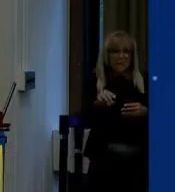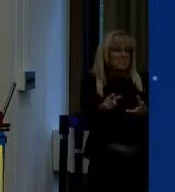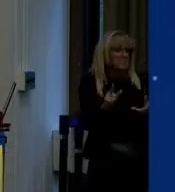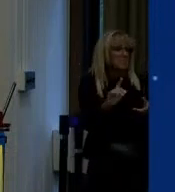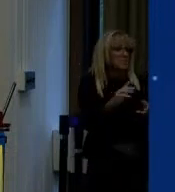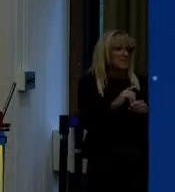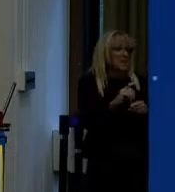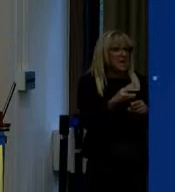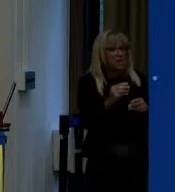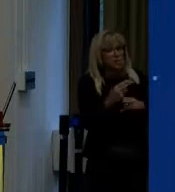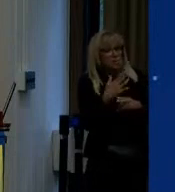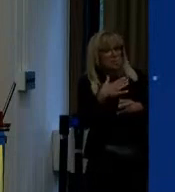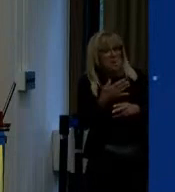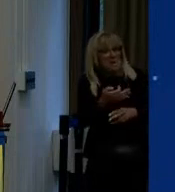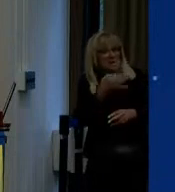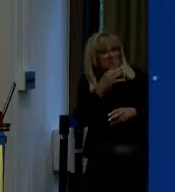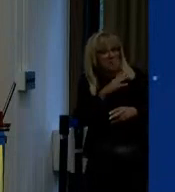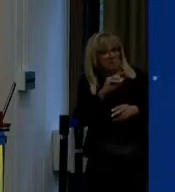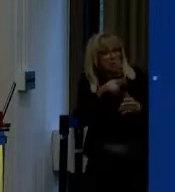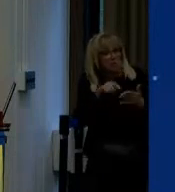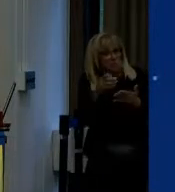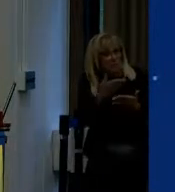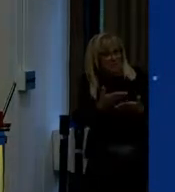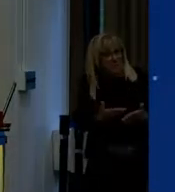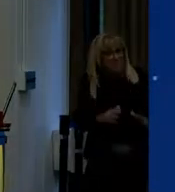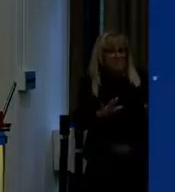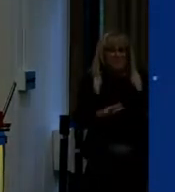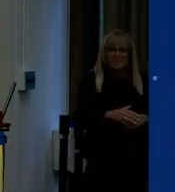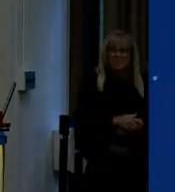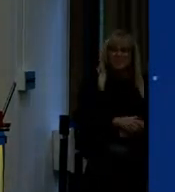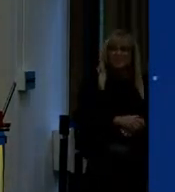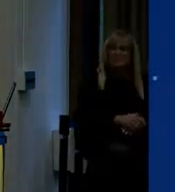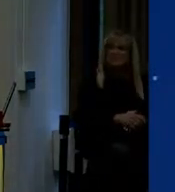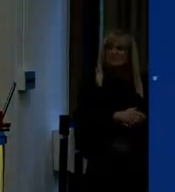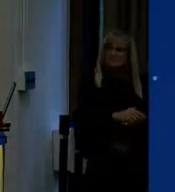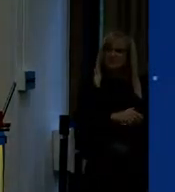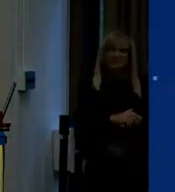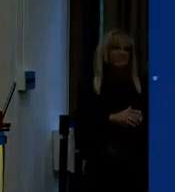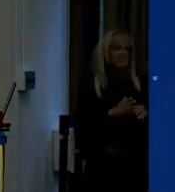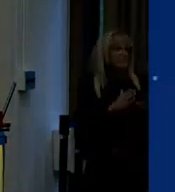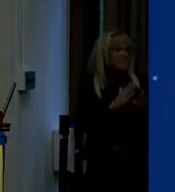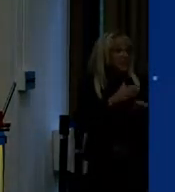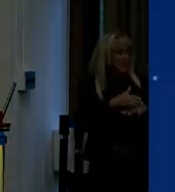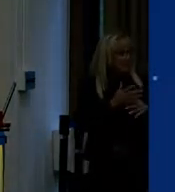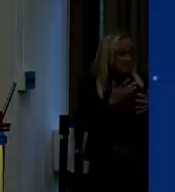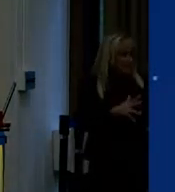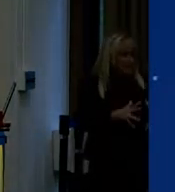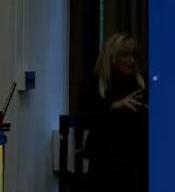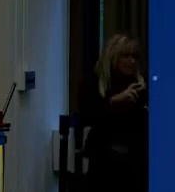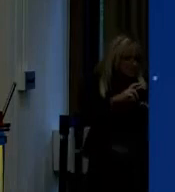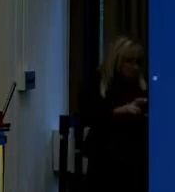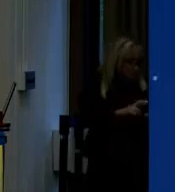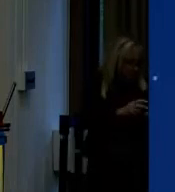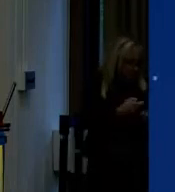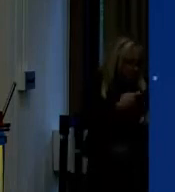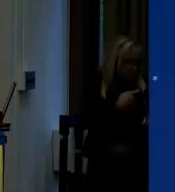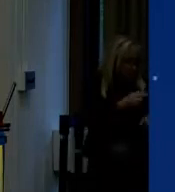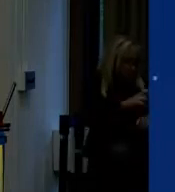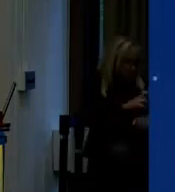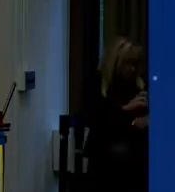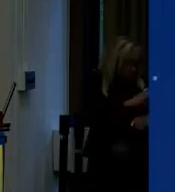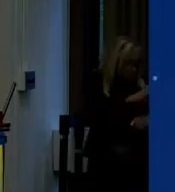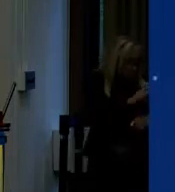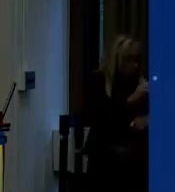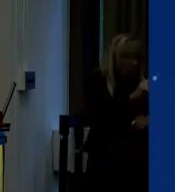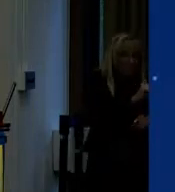and use my expertise. Once you get into the responses that are generated by the robot,